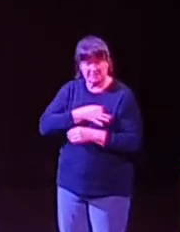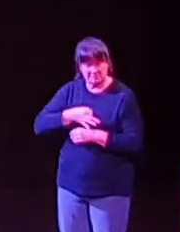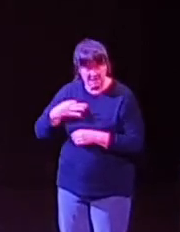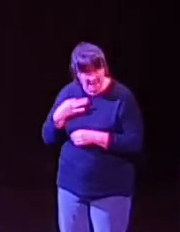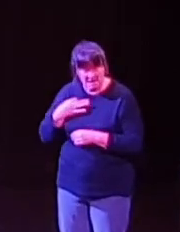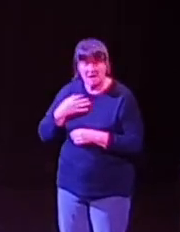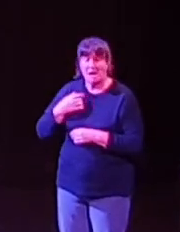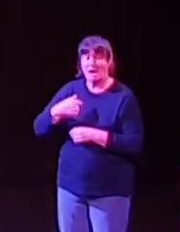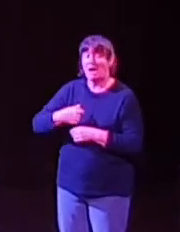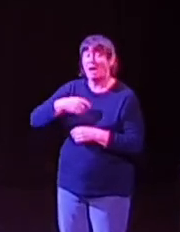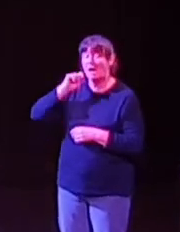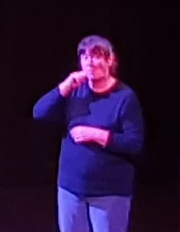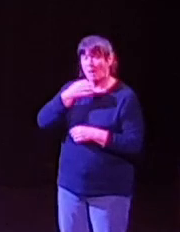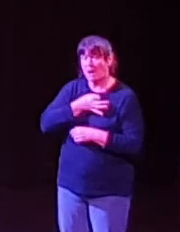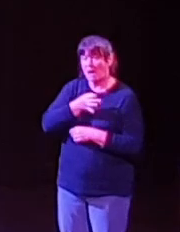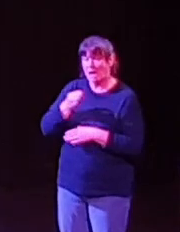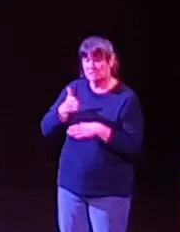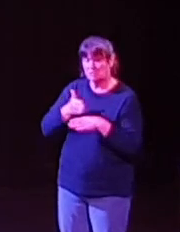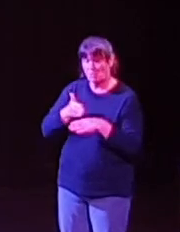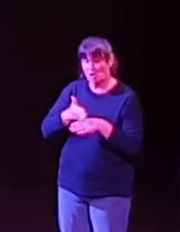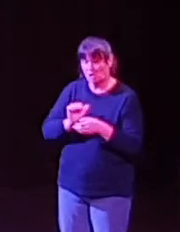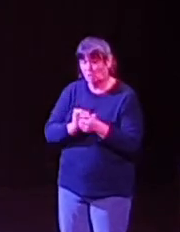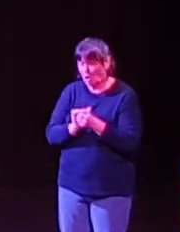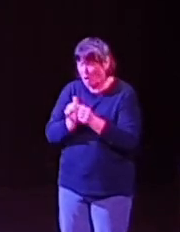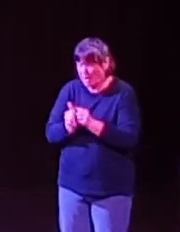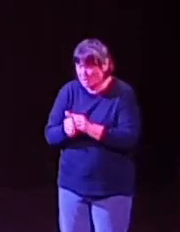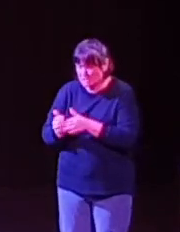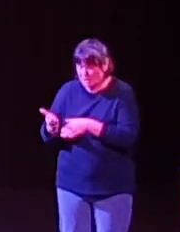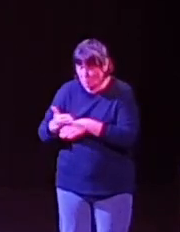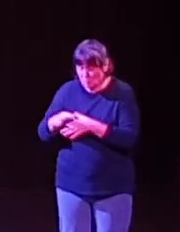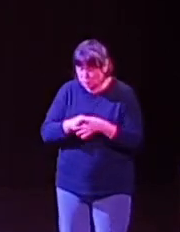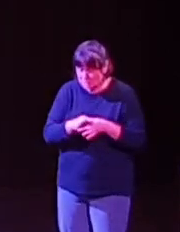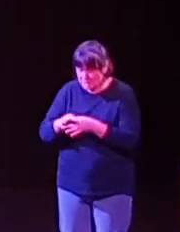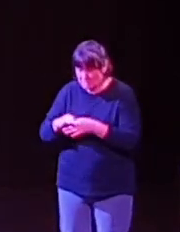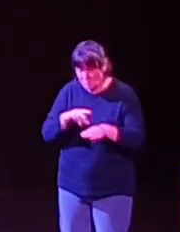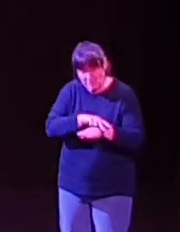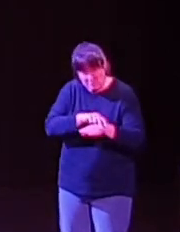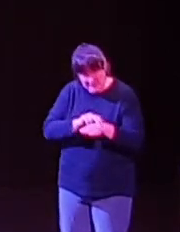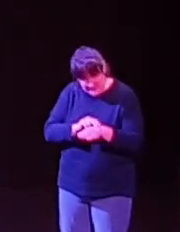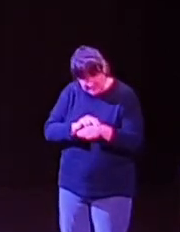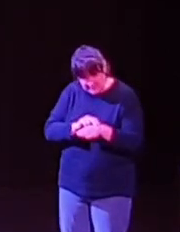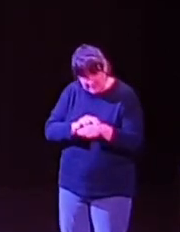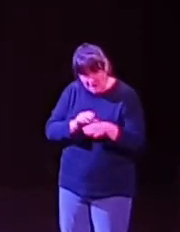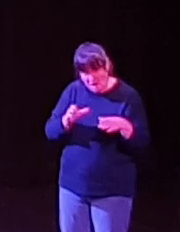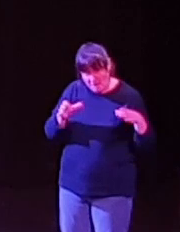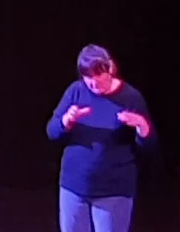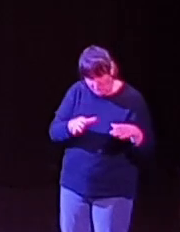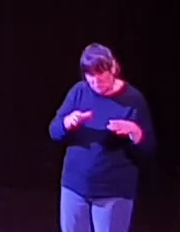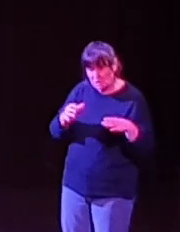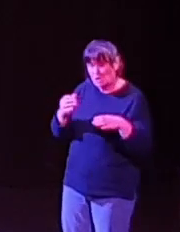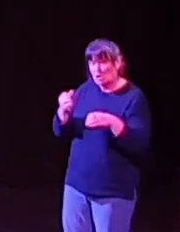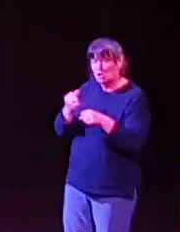ask to work in collaboration with police force and to create a